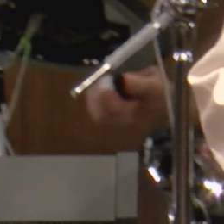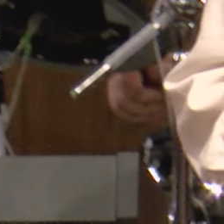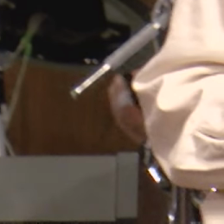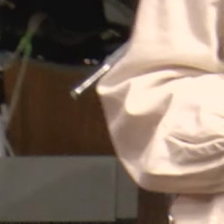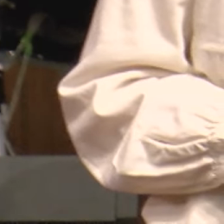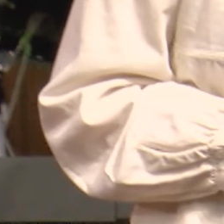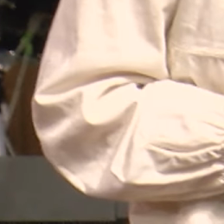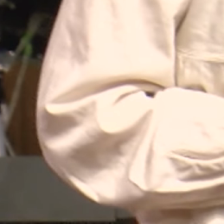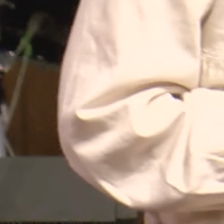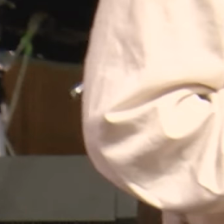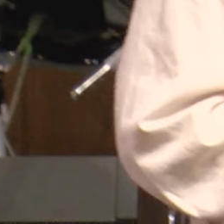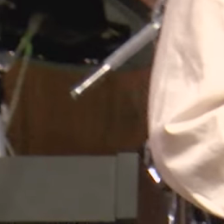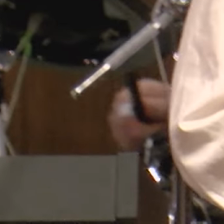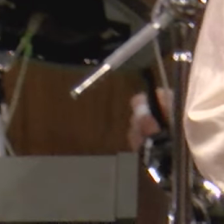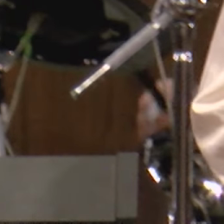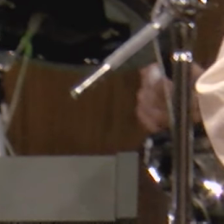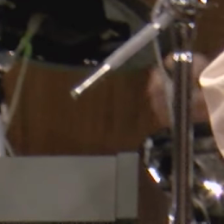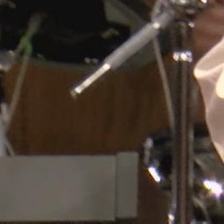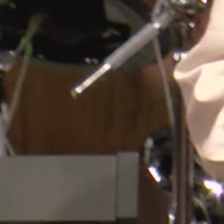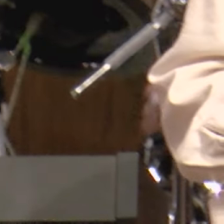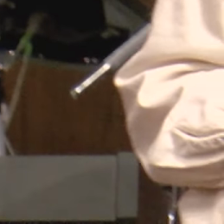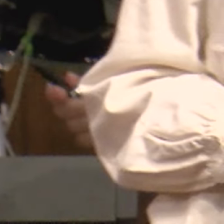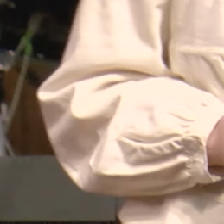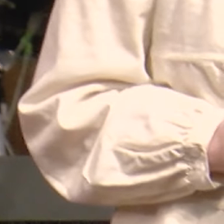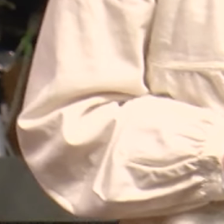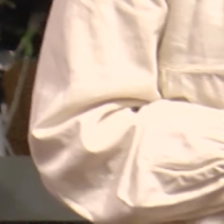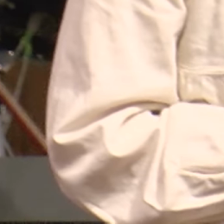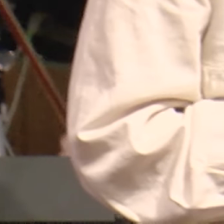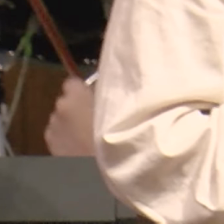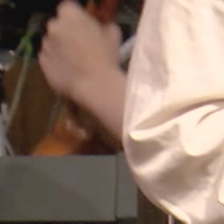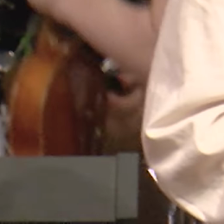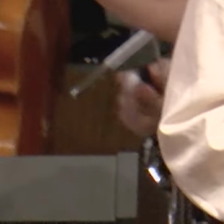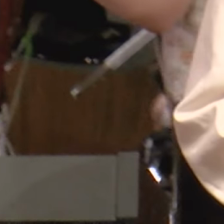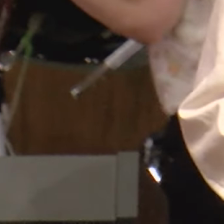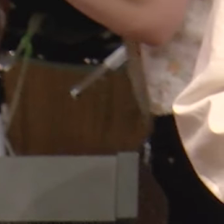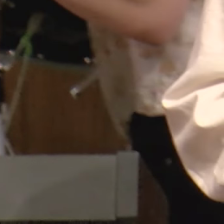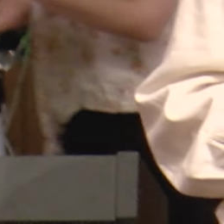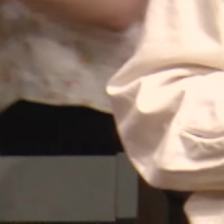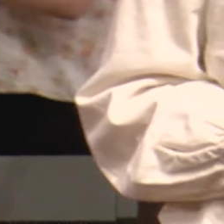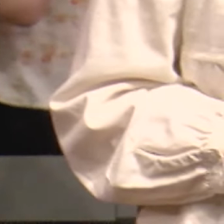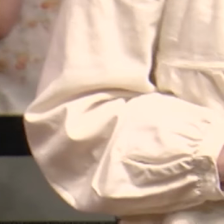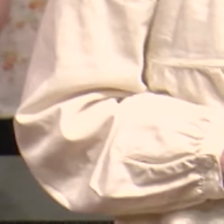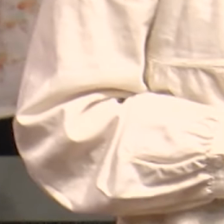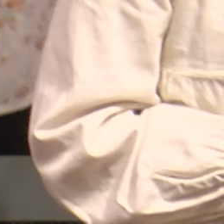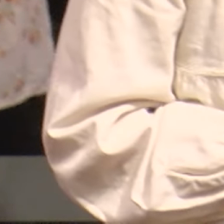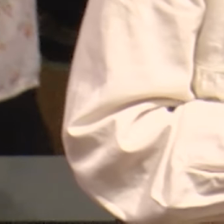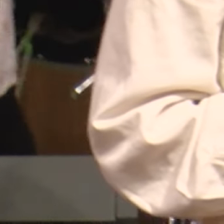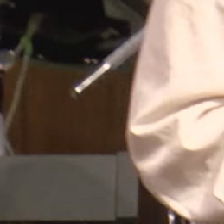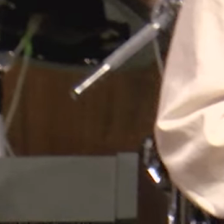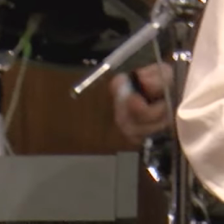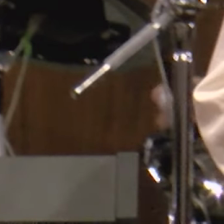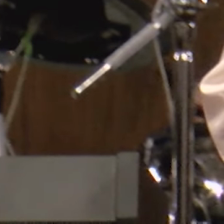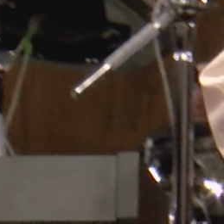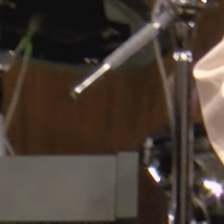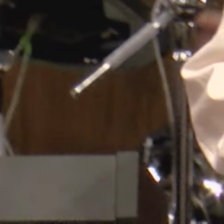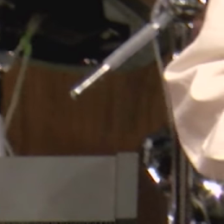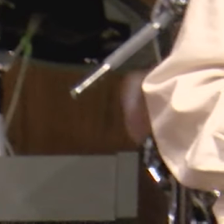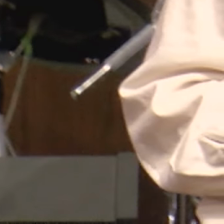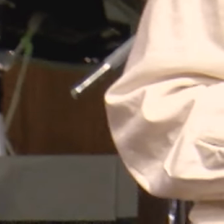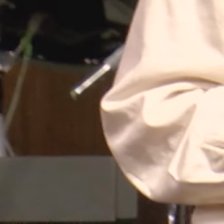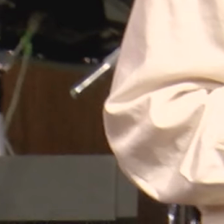here. Lord, we welcome you. We thank you for being so good. We thank you for being mighty. We thank you for being wonderful. We thank you for